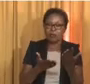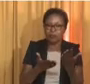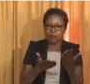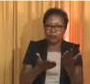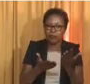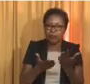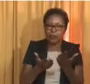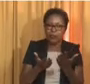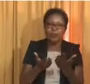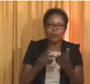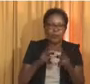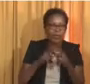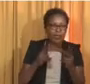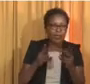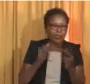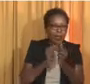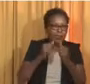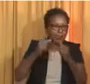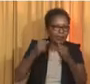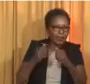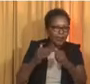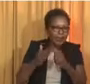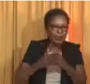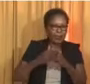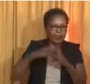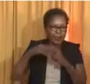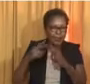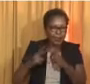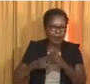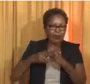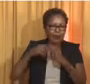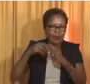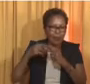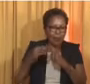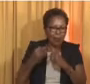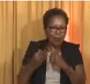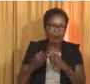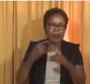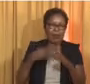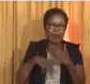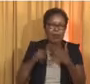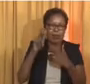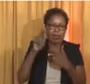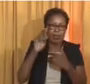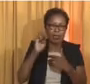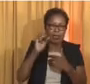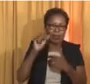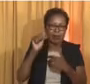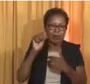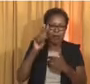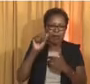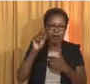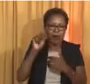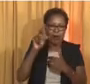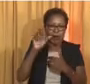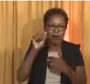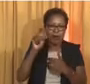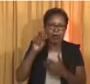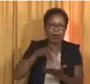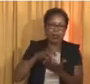in 1973 in the Kesavananda case, a decision of the Supreme Court of India. The